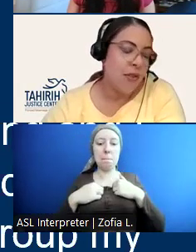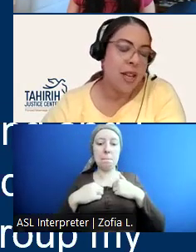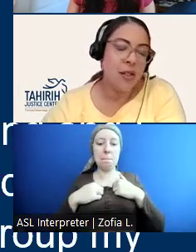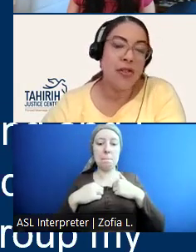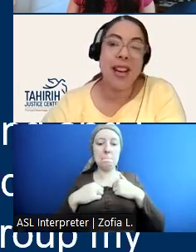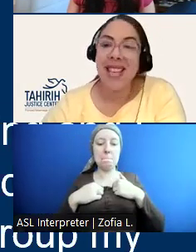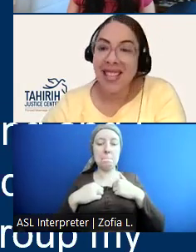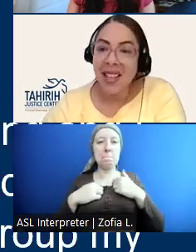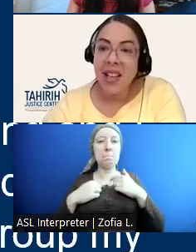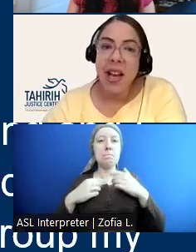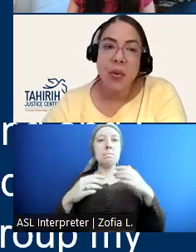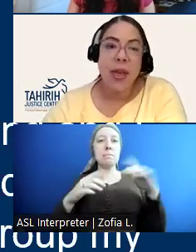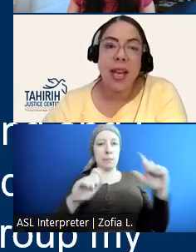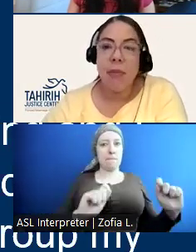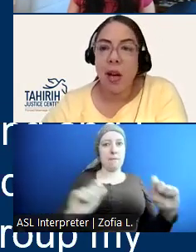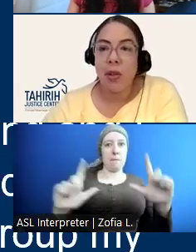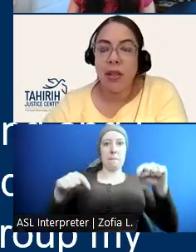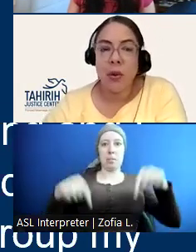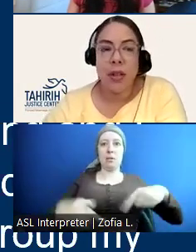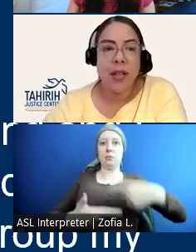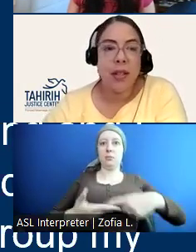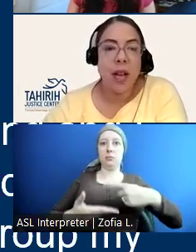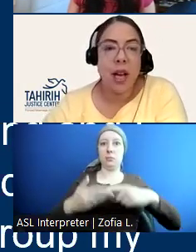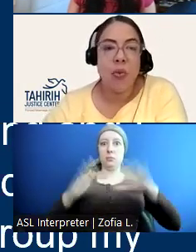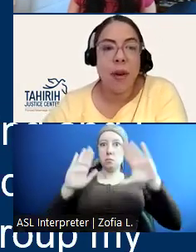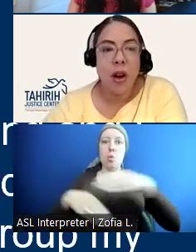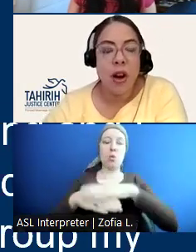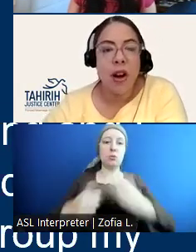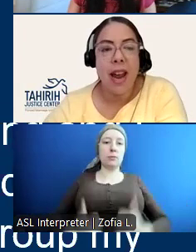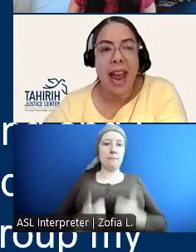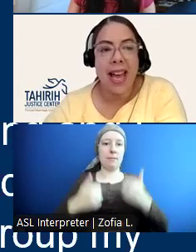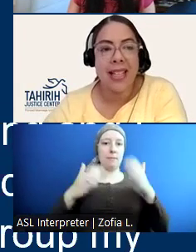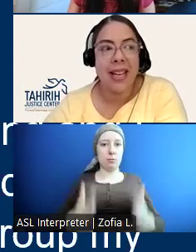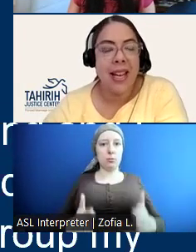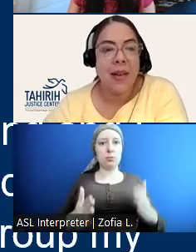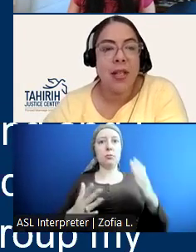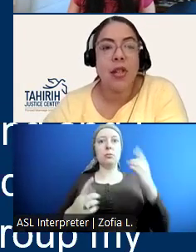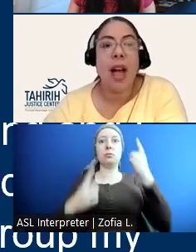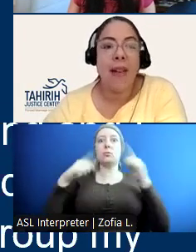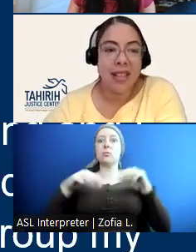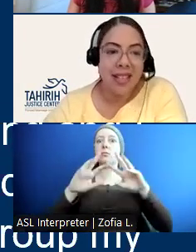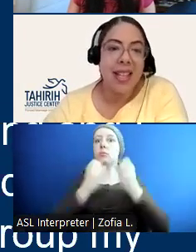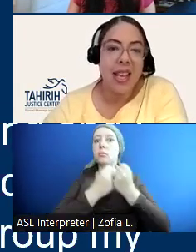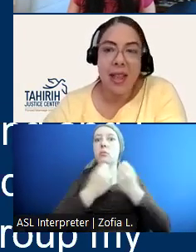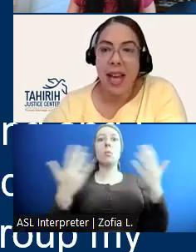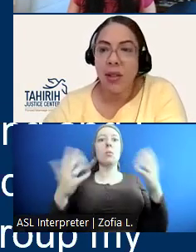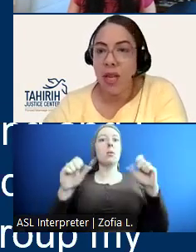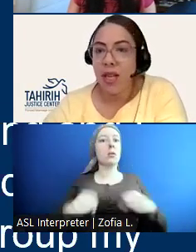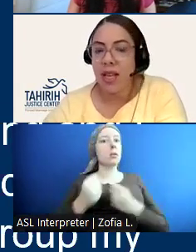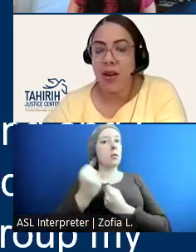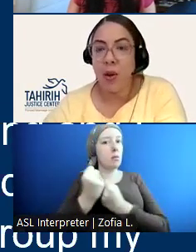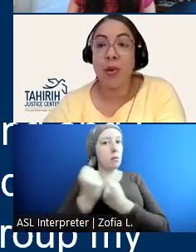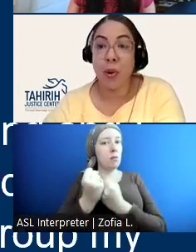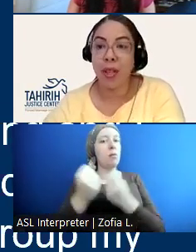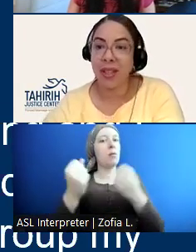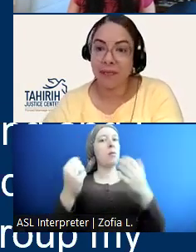know, survivor-centered framing as we think about, you know, this webinar and the potential advocacy that we